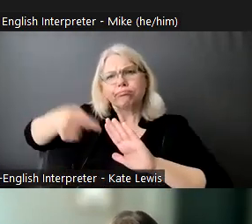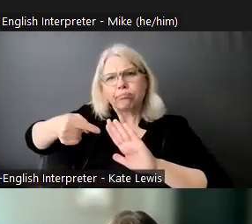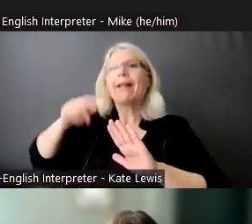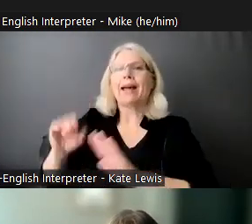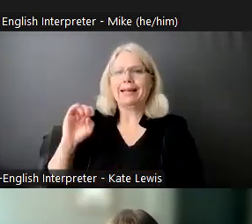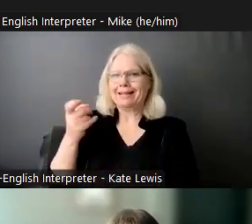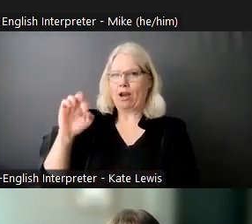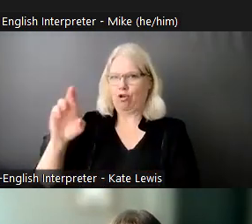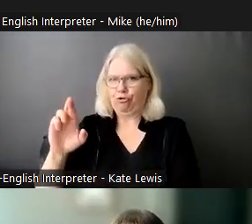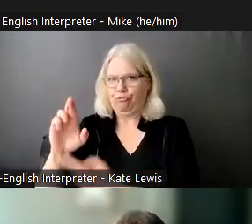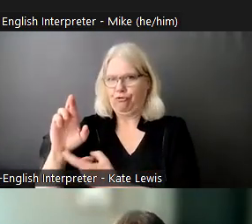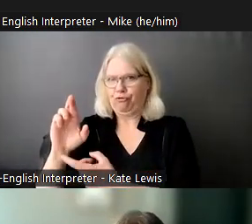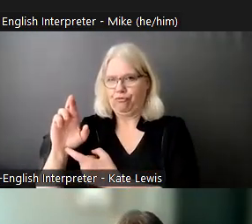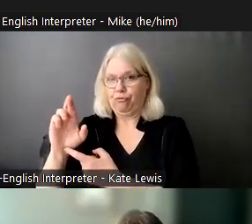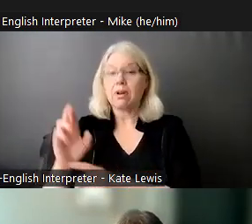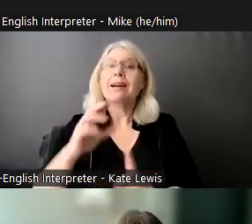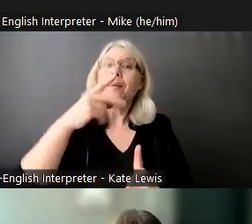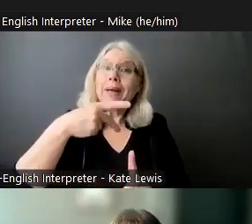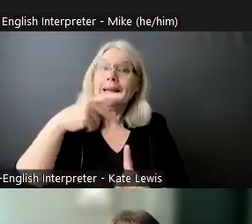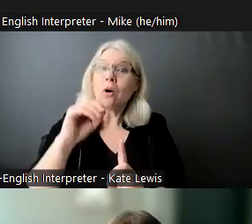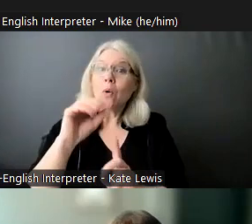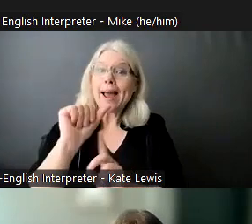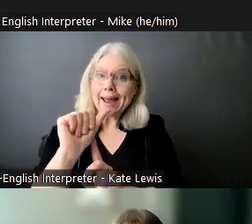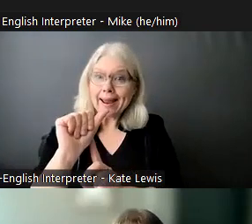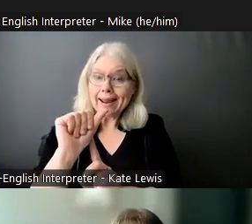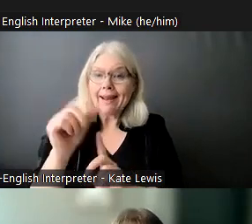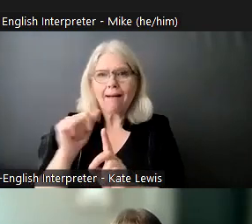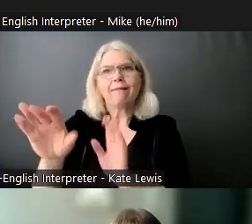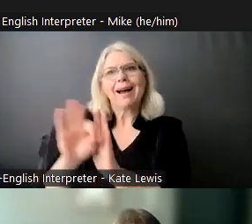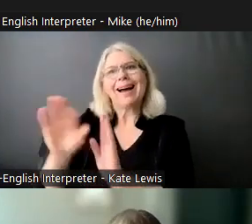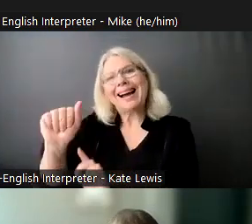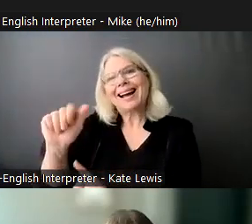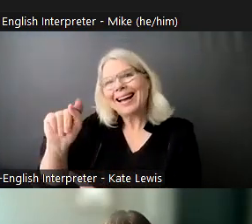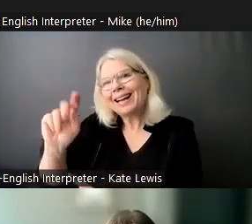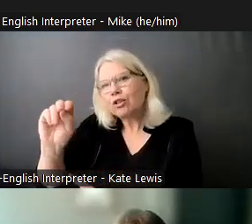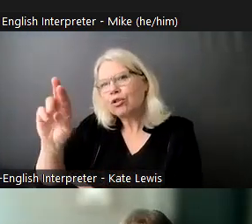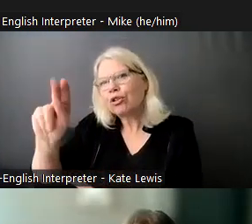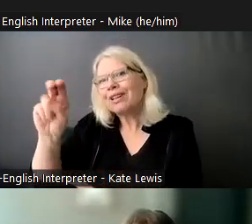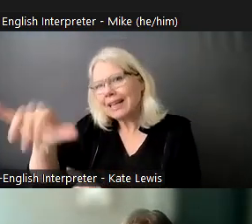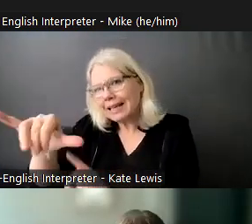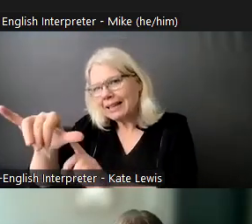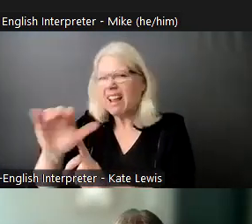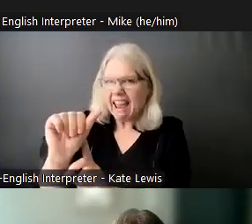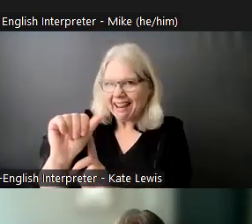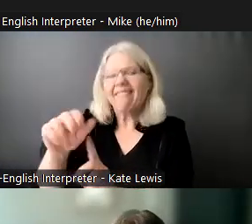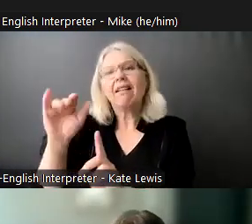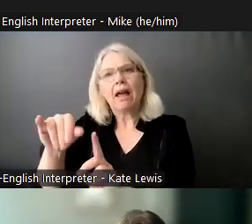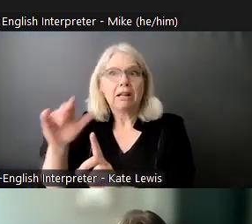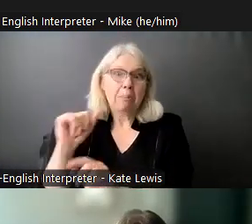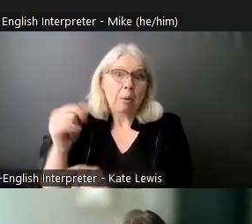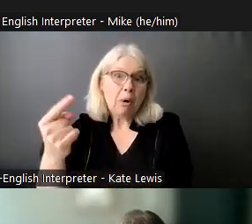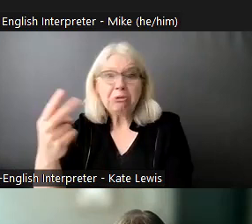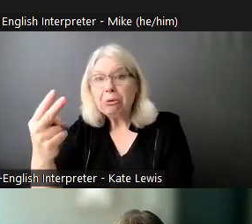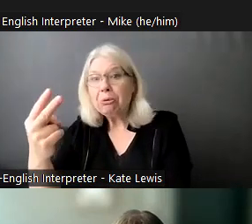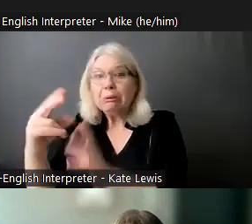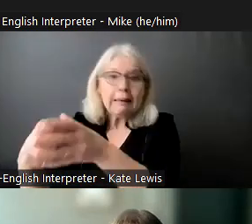attorney. A power of attorney document has an attorney. And so there can be one attorney, two attorneys, there can be people